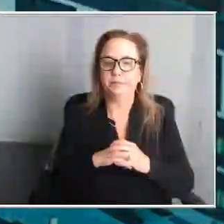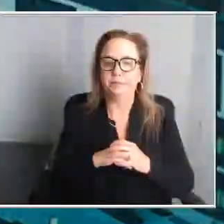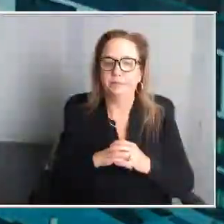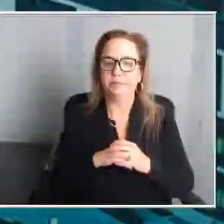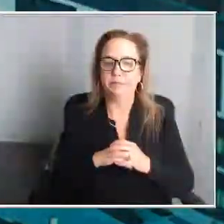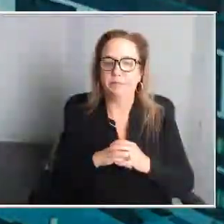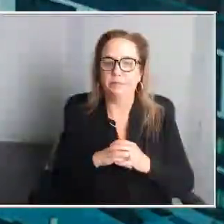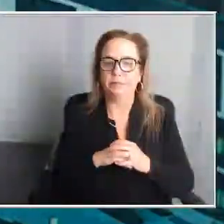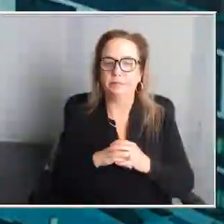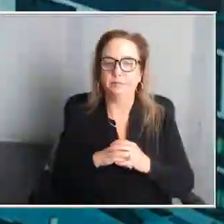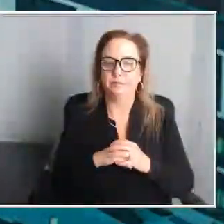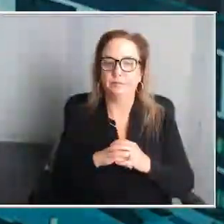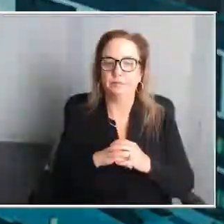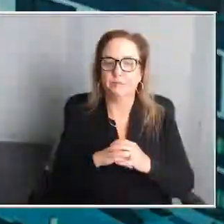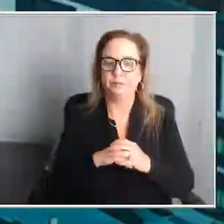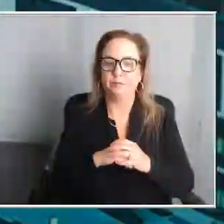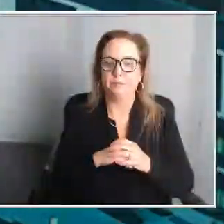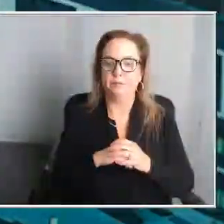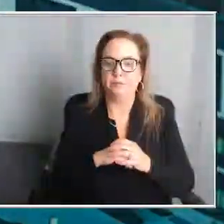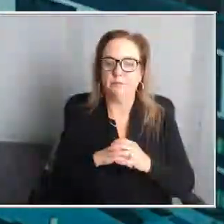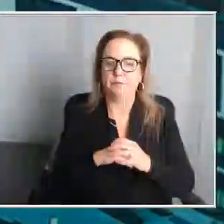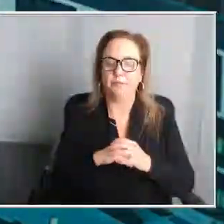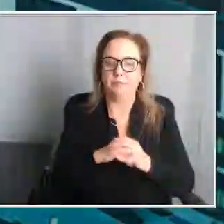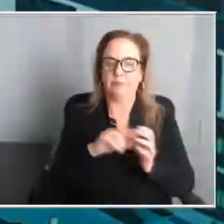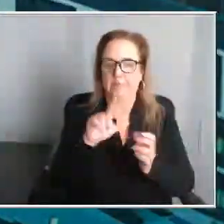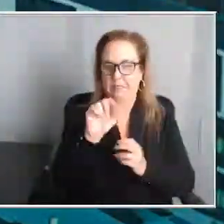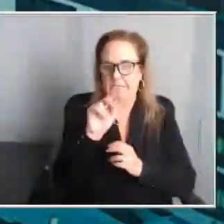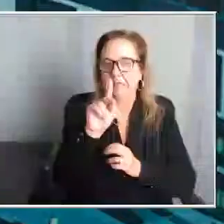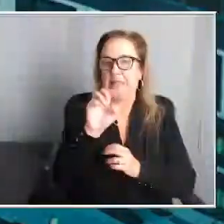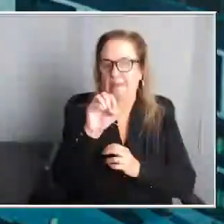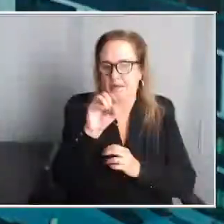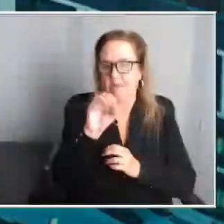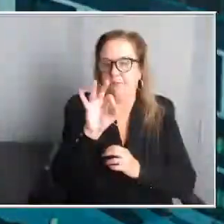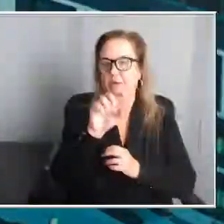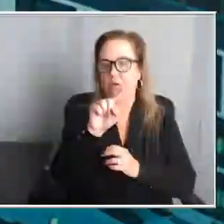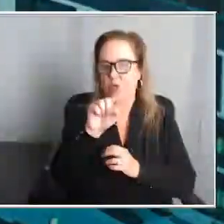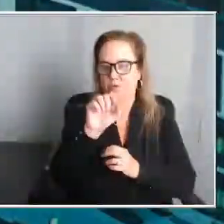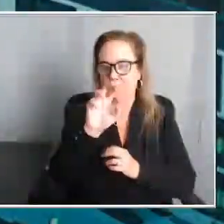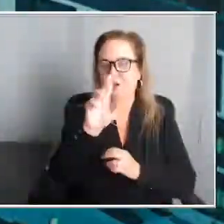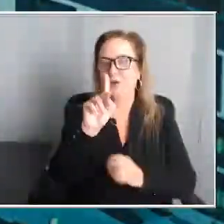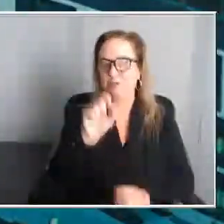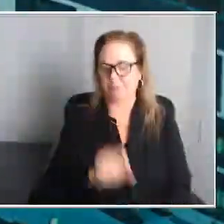It's at at the Lake of the Ozarks. Yeah.